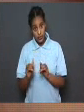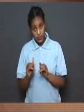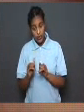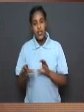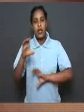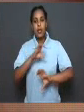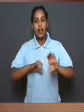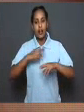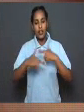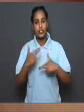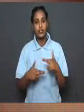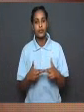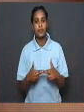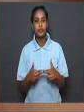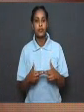chemical reactions,